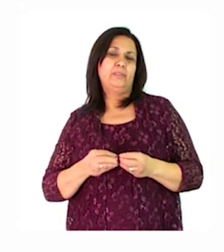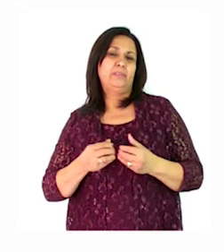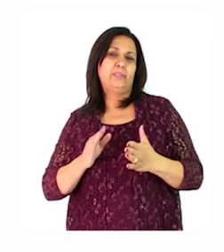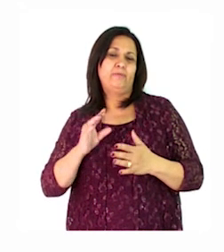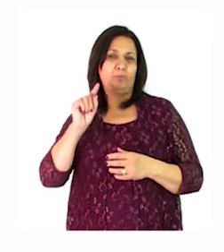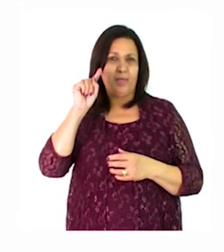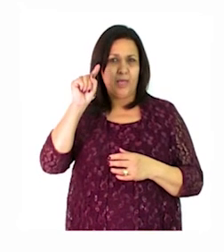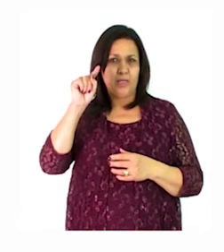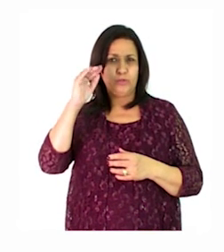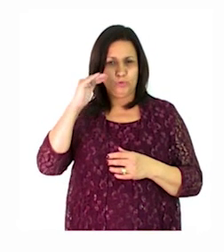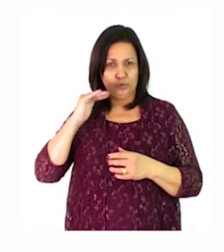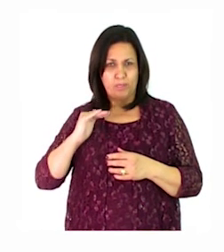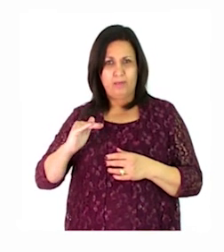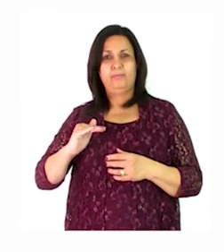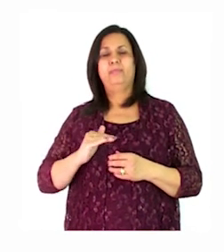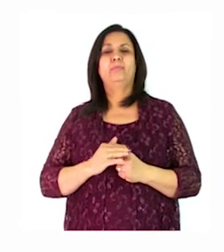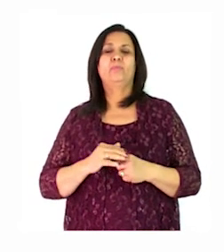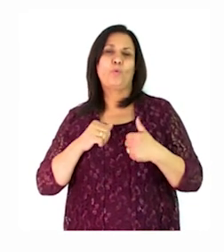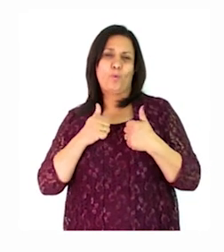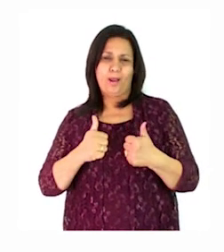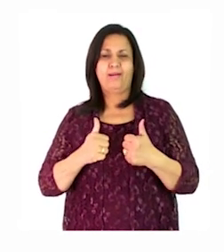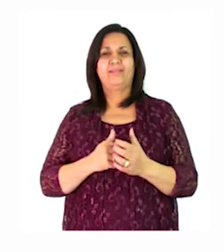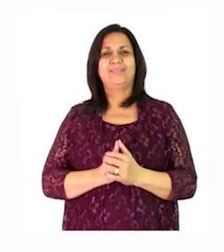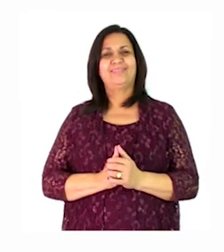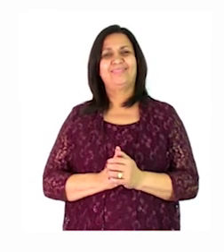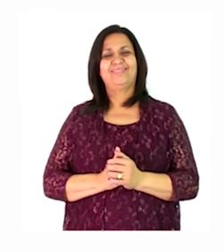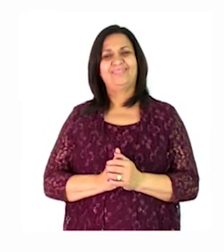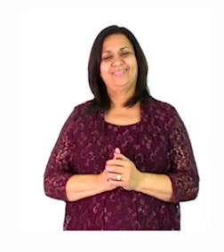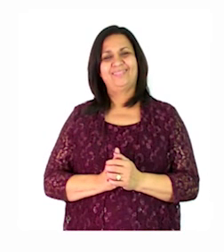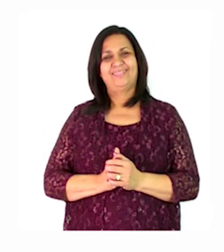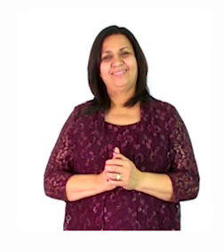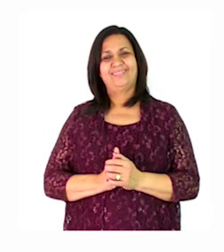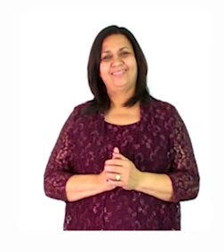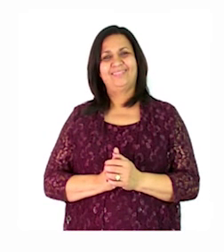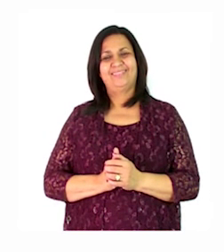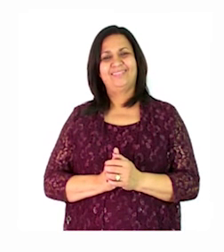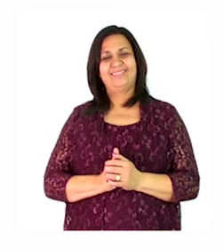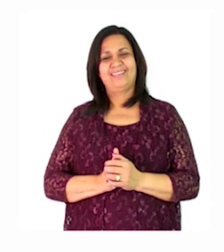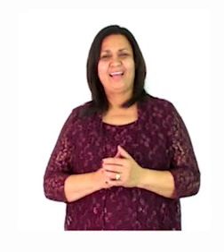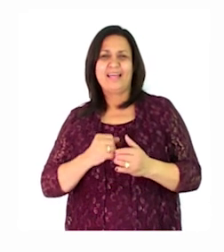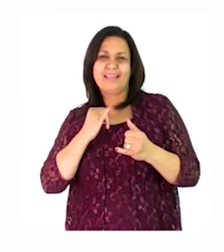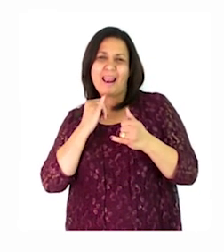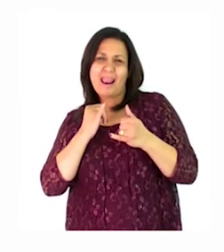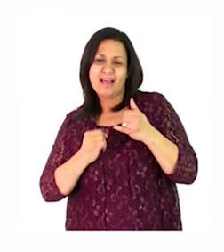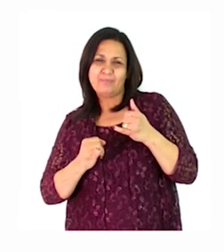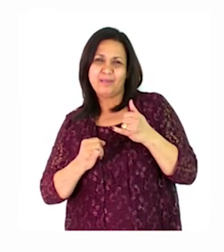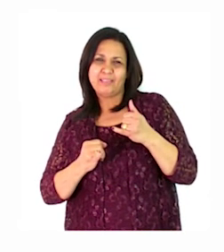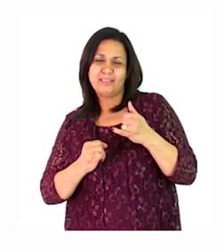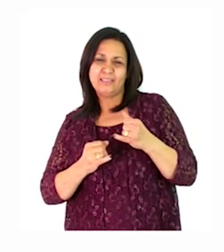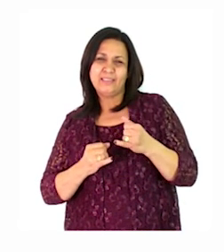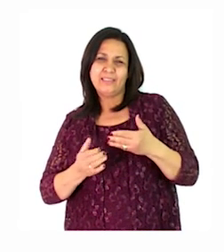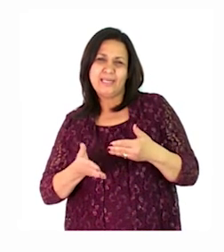bottom line. Well done, boys and girls. The last part of the lesson is